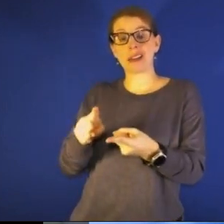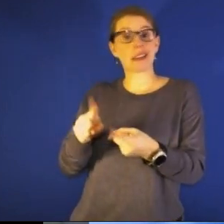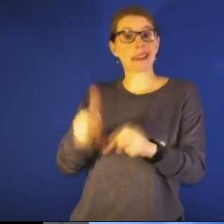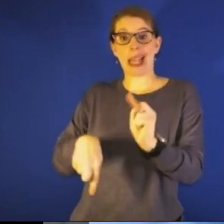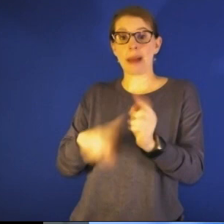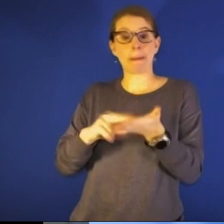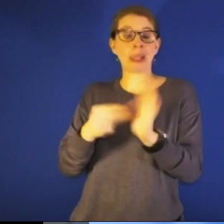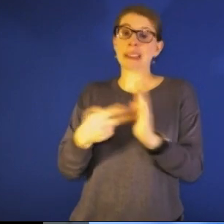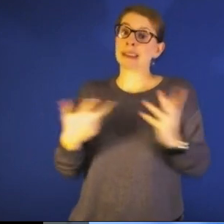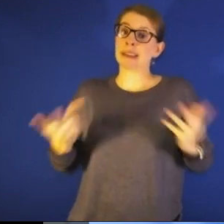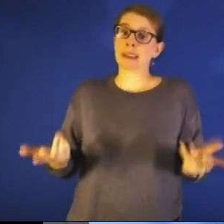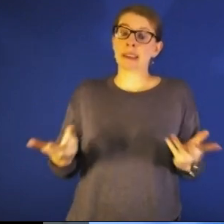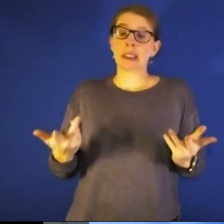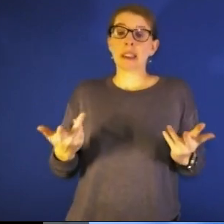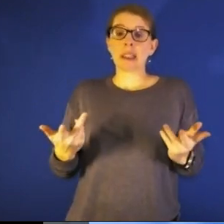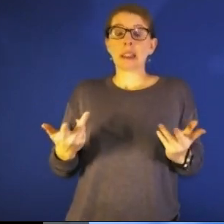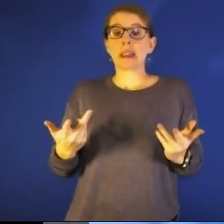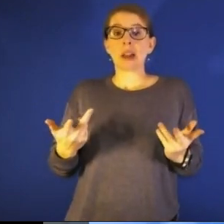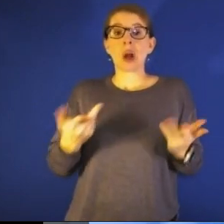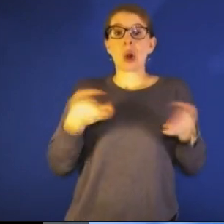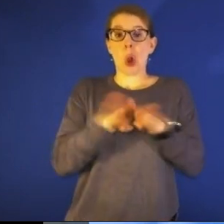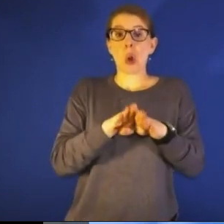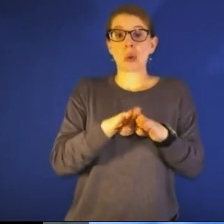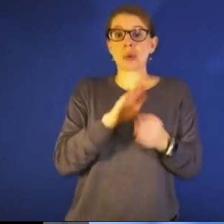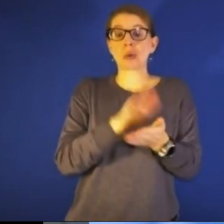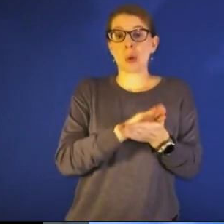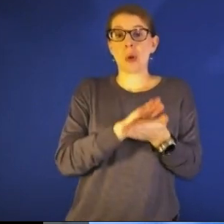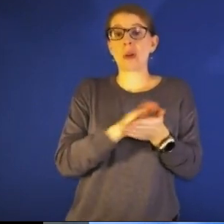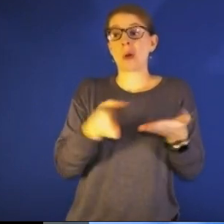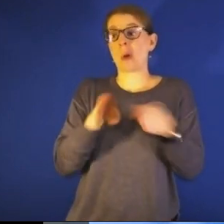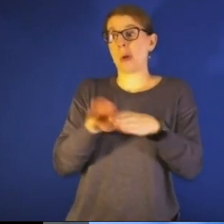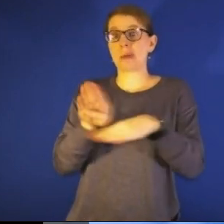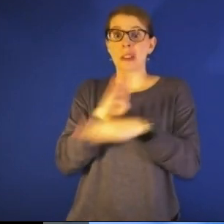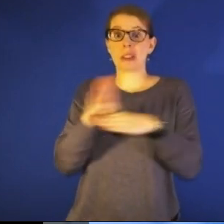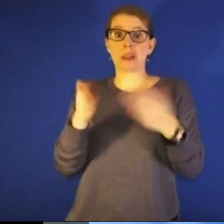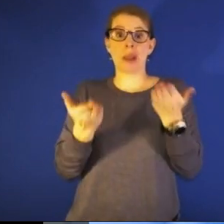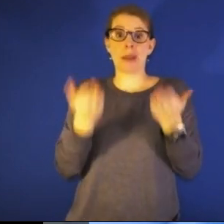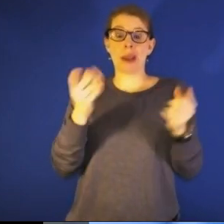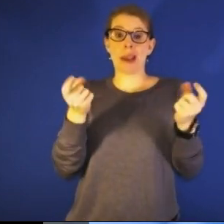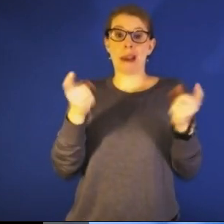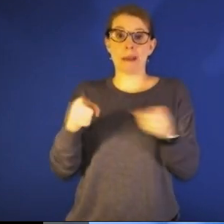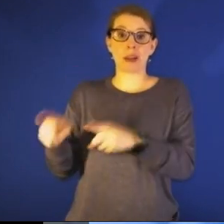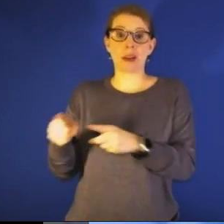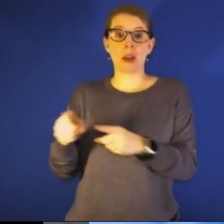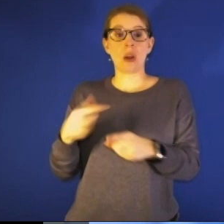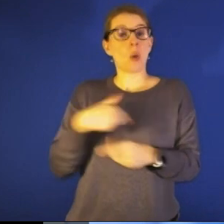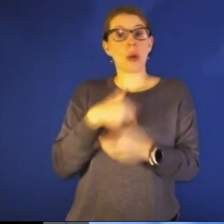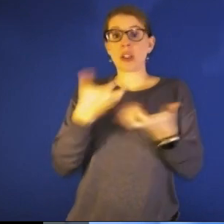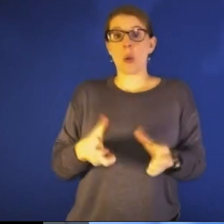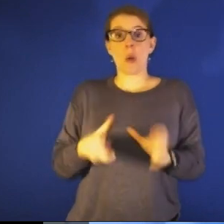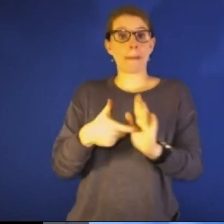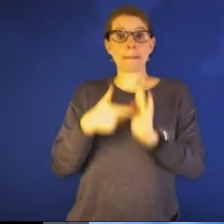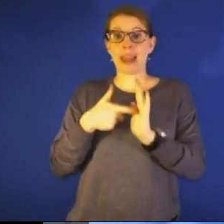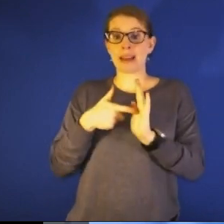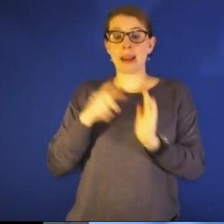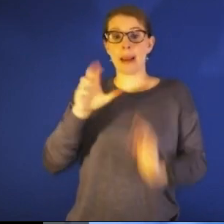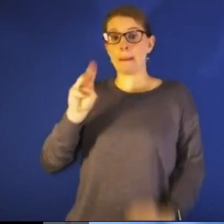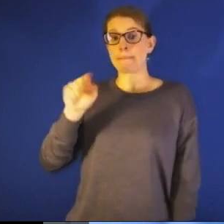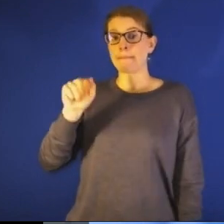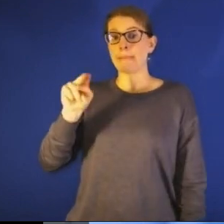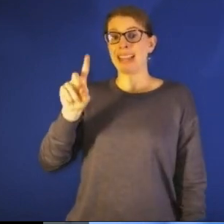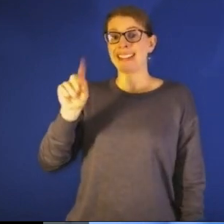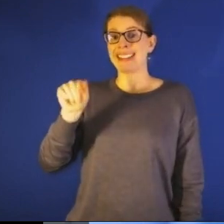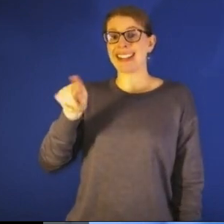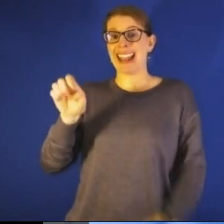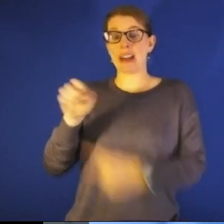face the possibility of the closures that you mentioned. And so none of us want mandates. I certainly don't want a mandate, but I